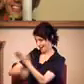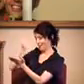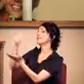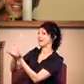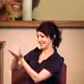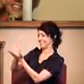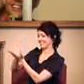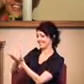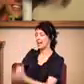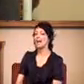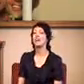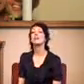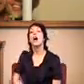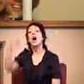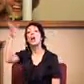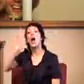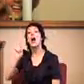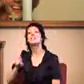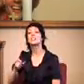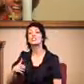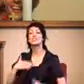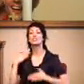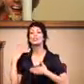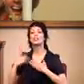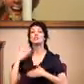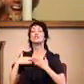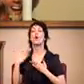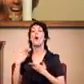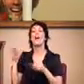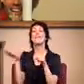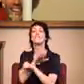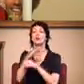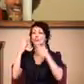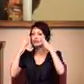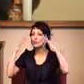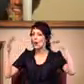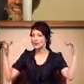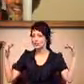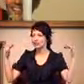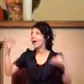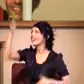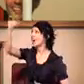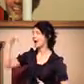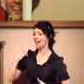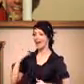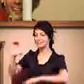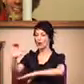God needs us joyful noisers, and God needs the choir. Amen.